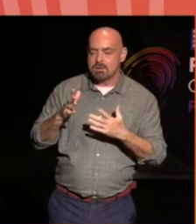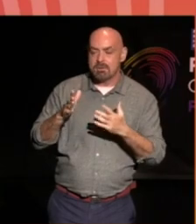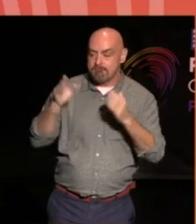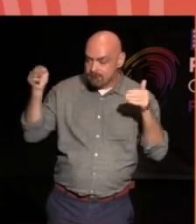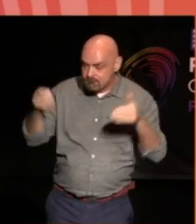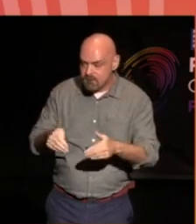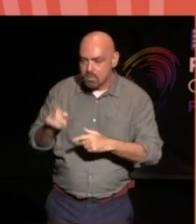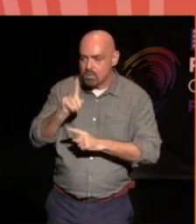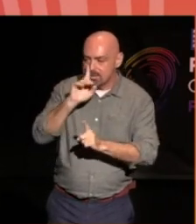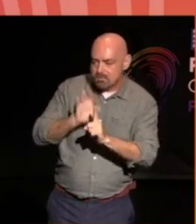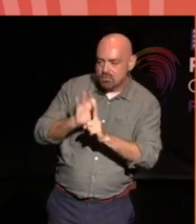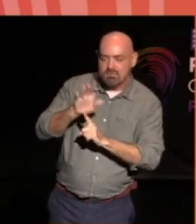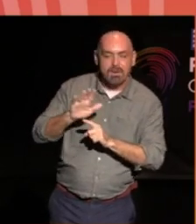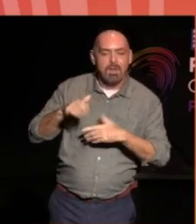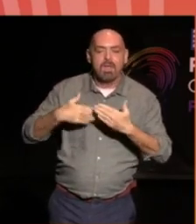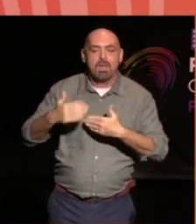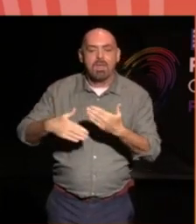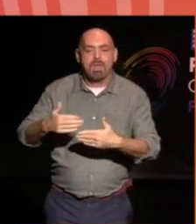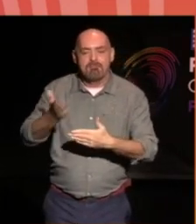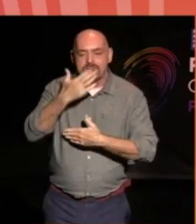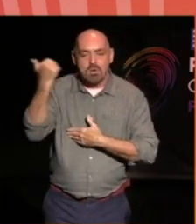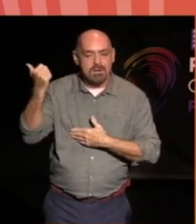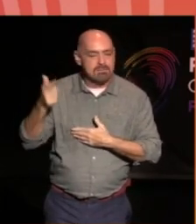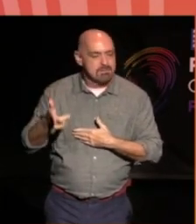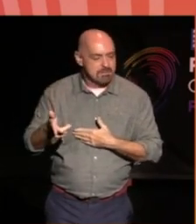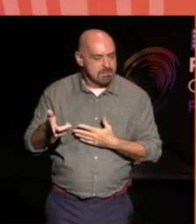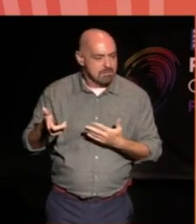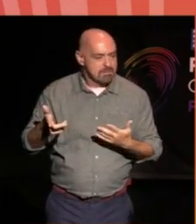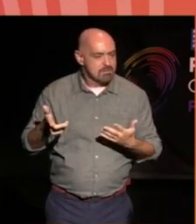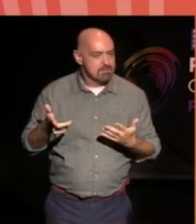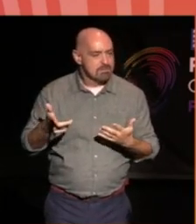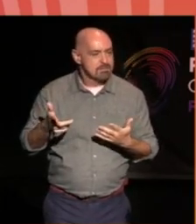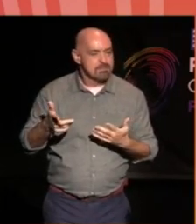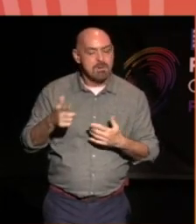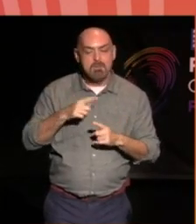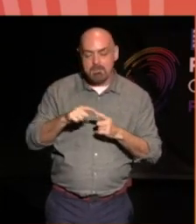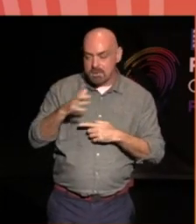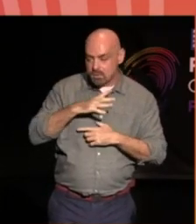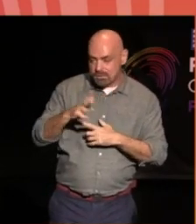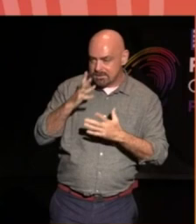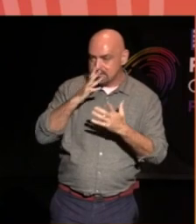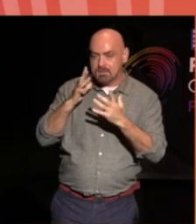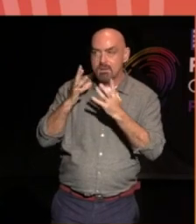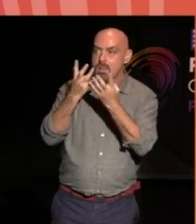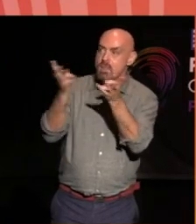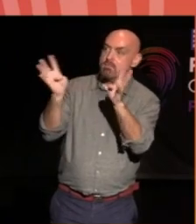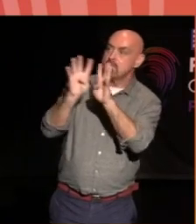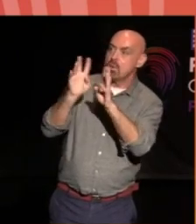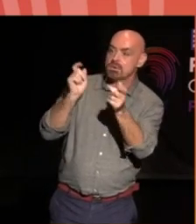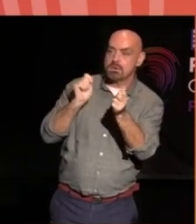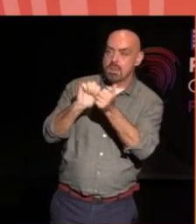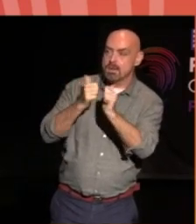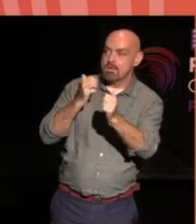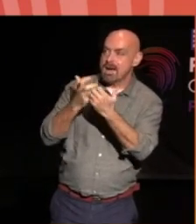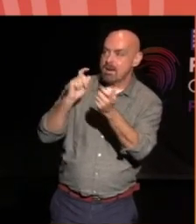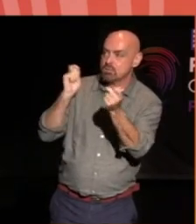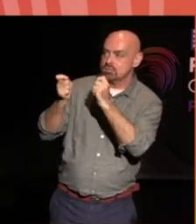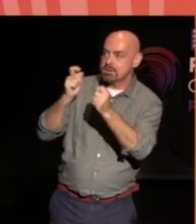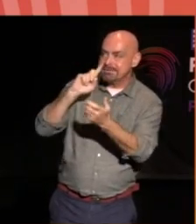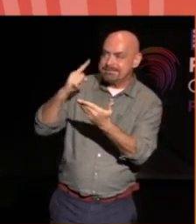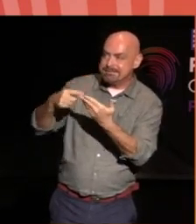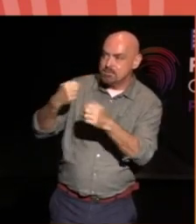what you're really trying to do. I think that can only be achieved by changing the composition of company boards and how they make